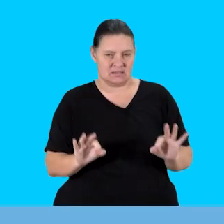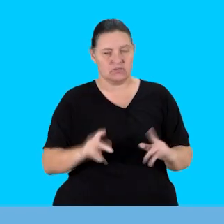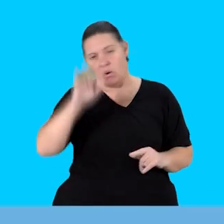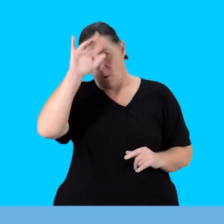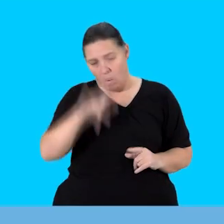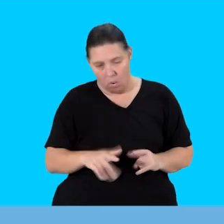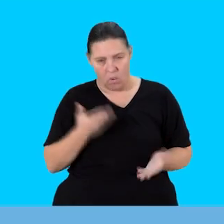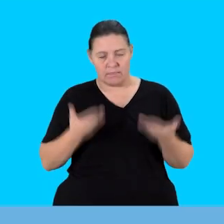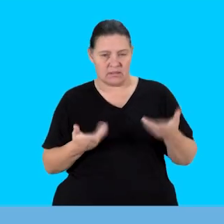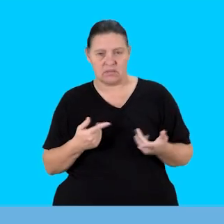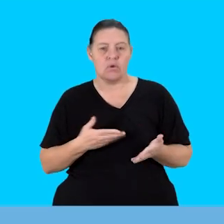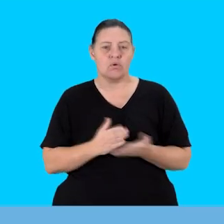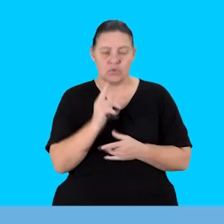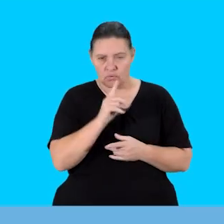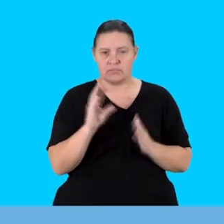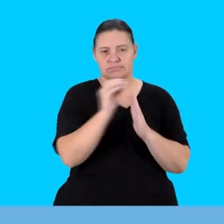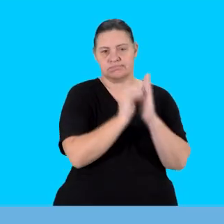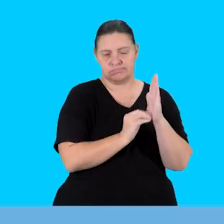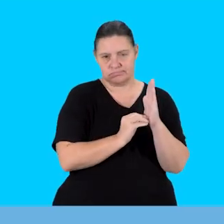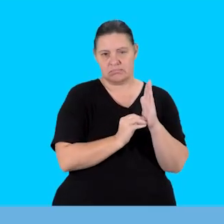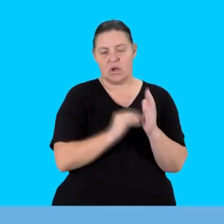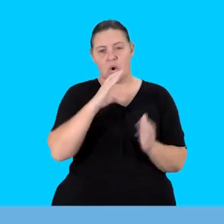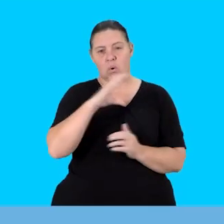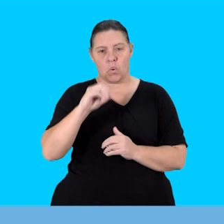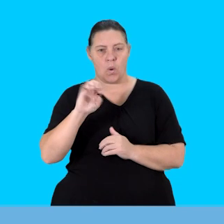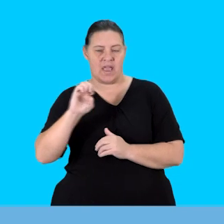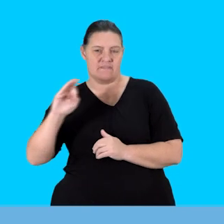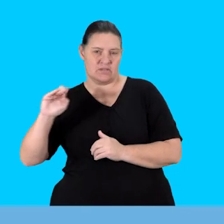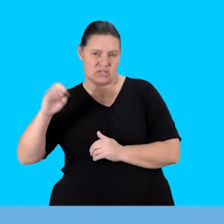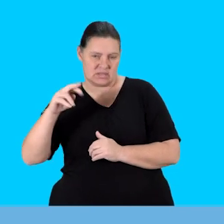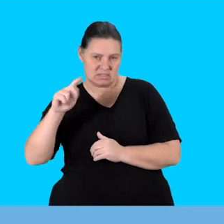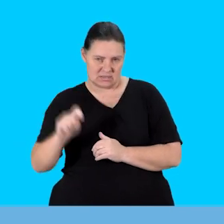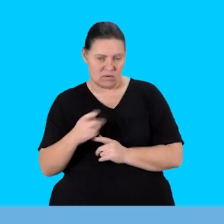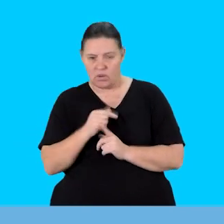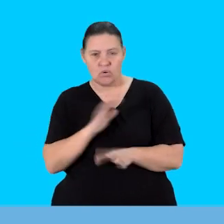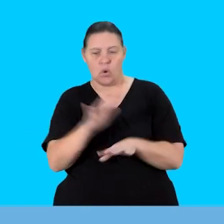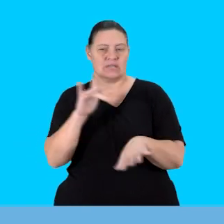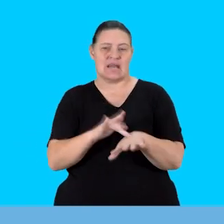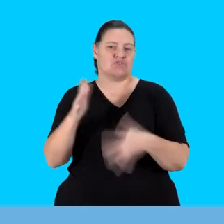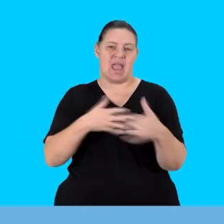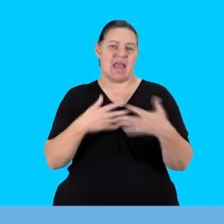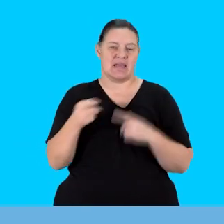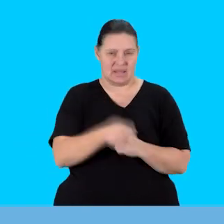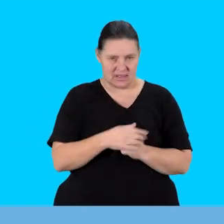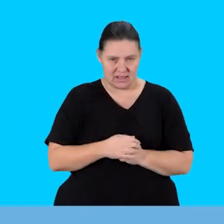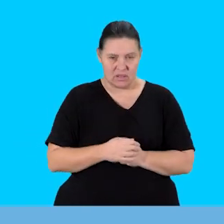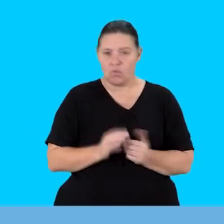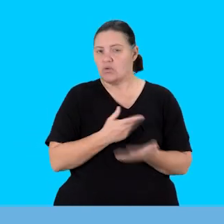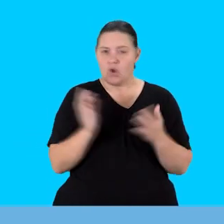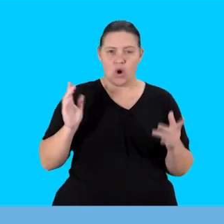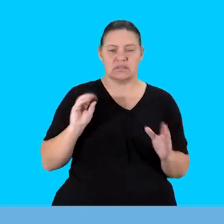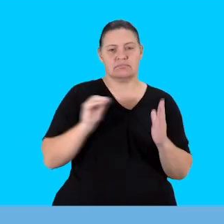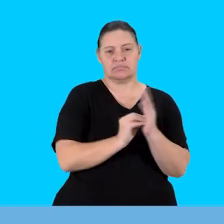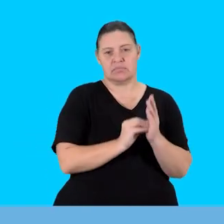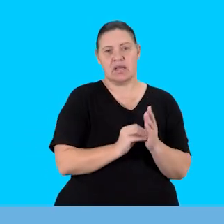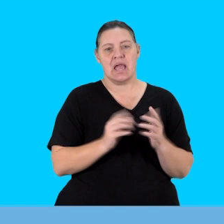these equations are balanced by just inserting the coefficients. You'll notice that we did not touch any subscript, and we did